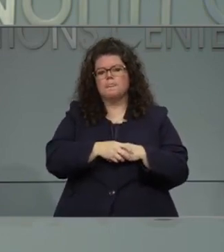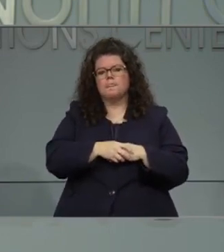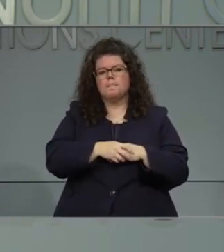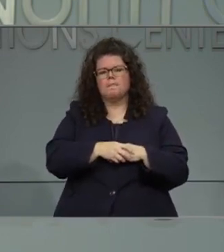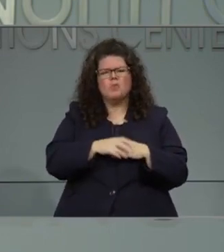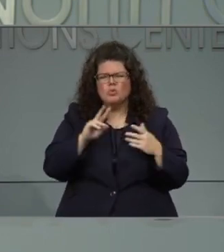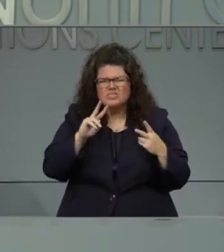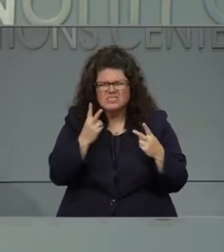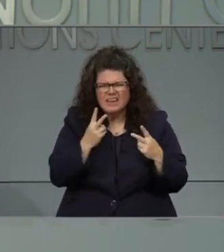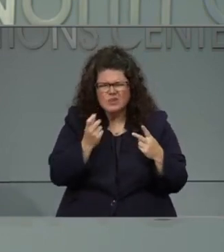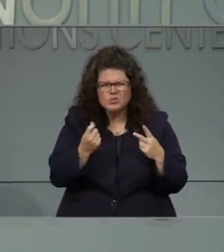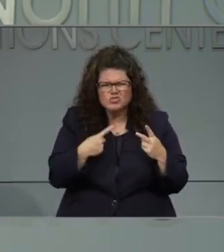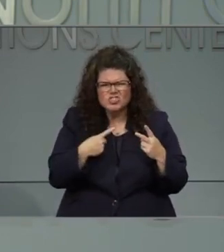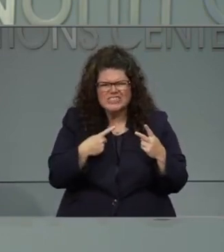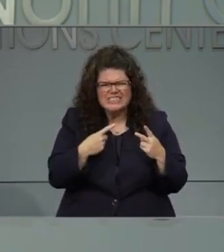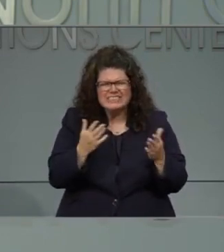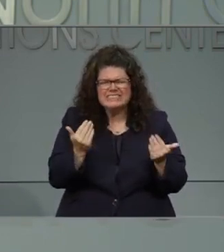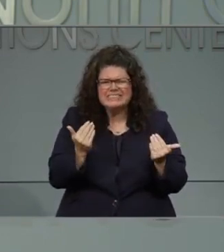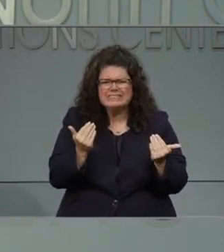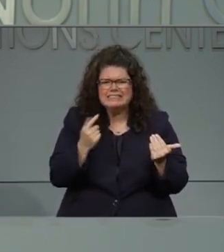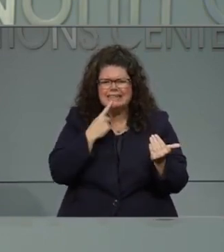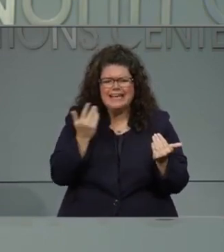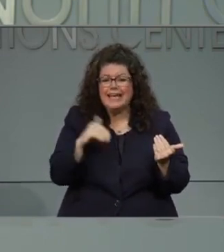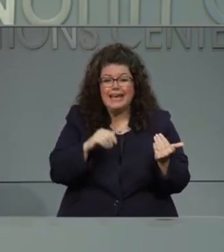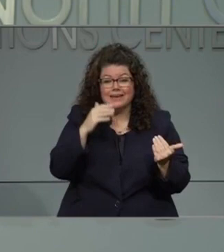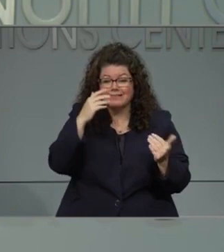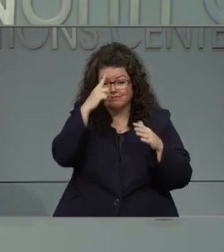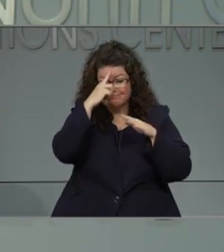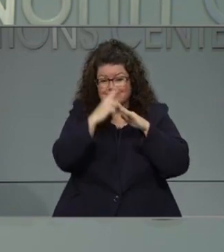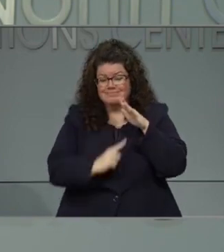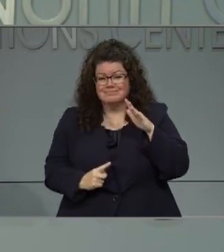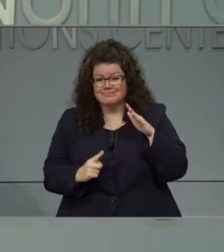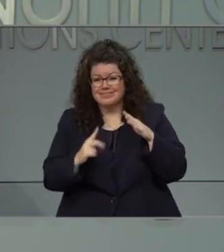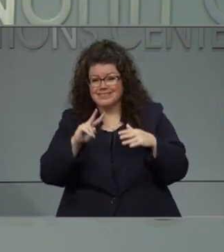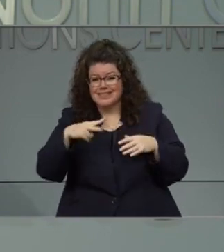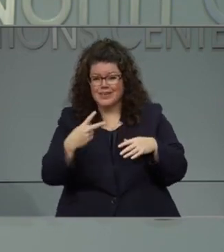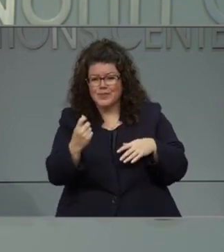What was the second part? I'm going let you follow up because I can't remember the second part of your question.